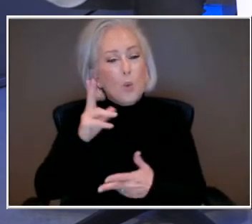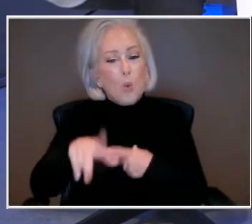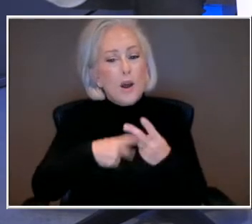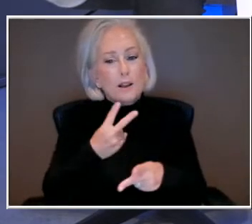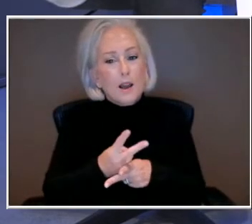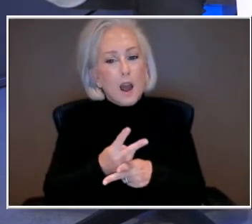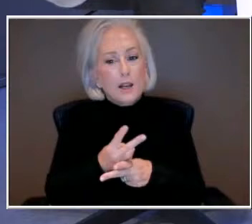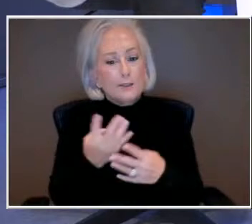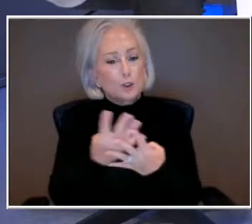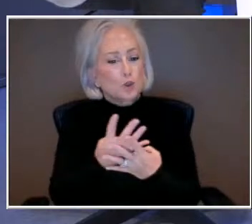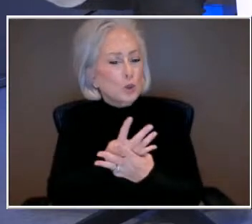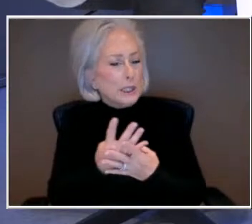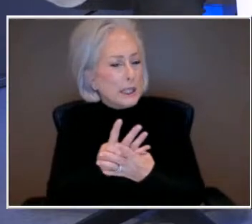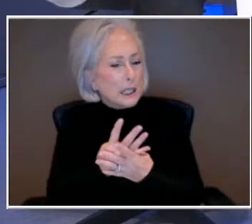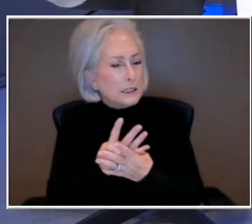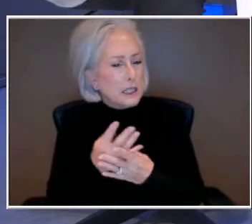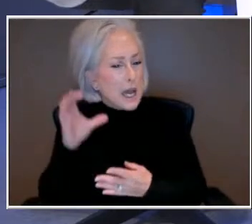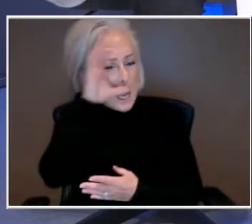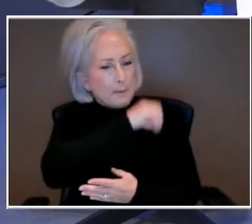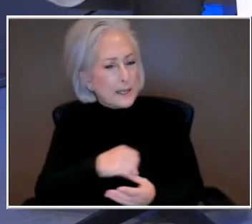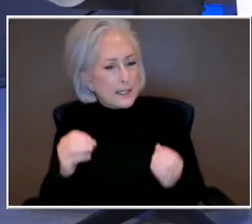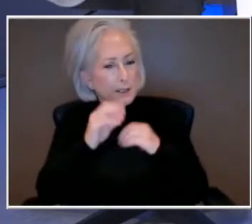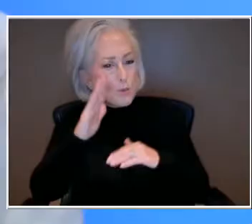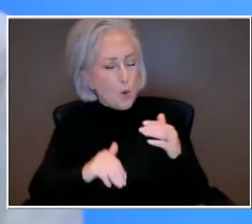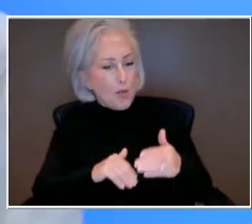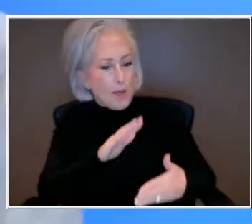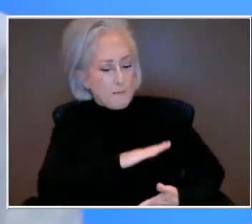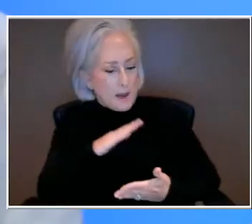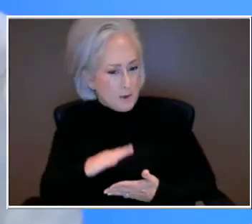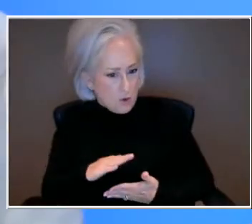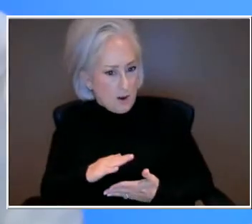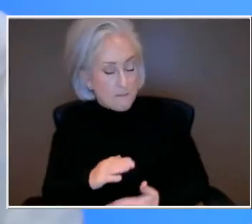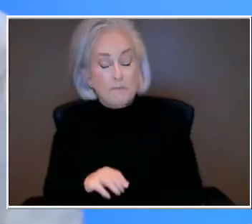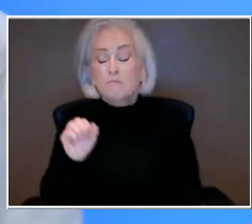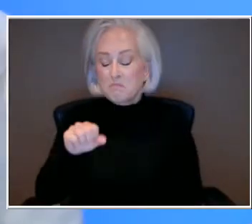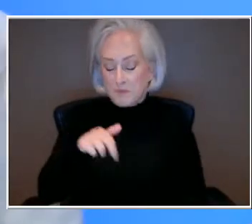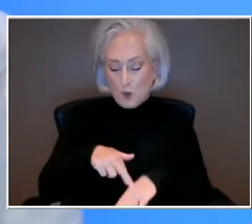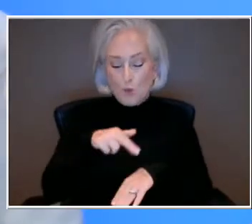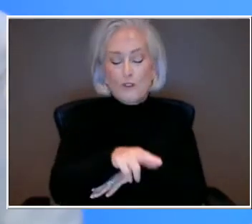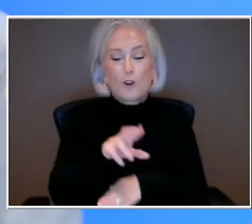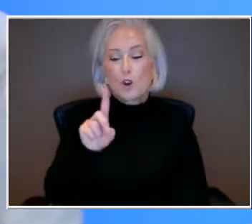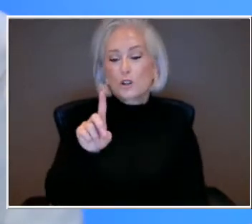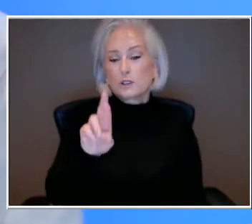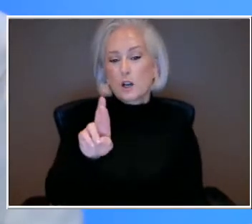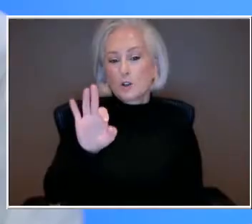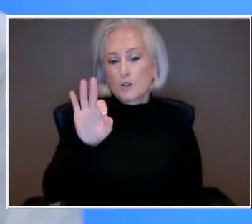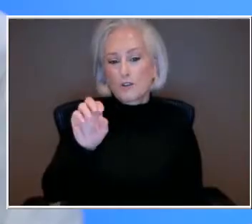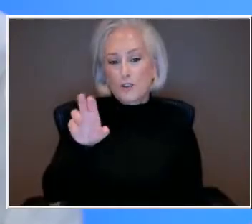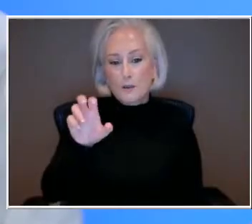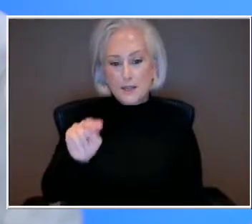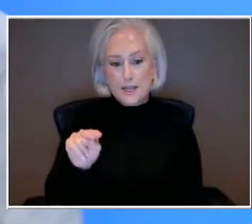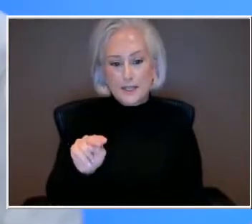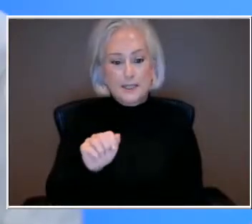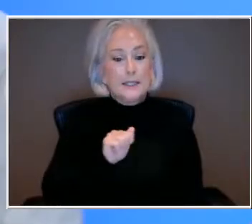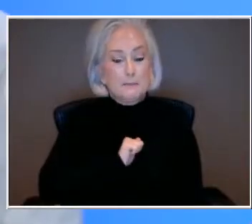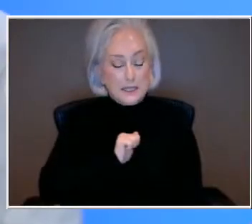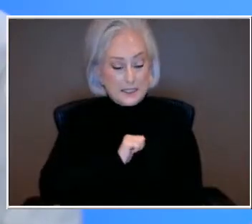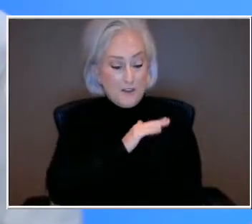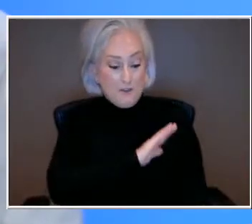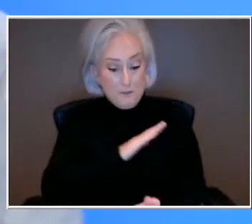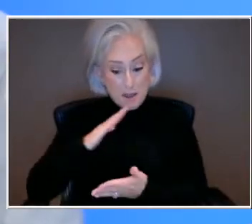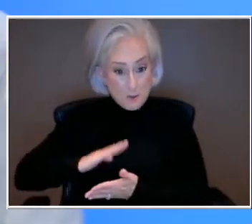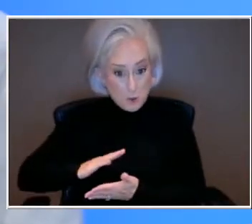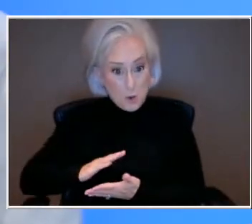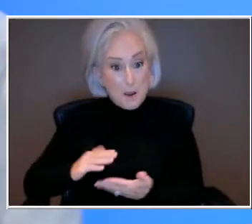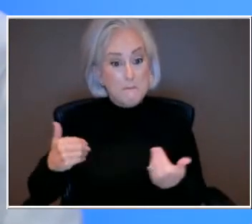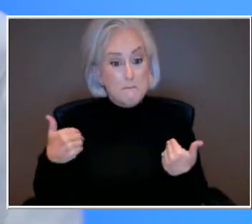just a mammogram, I take it. That's correct. So I was referred to Dr. Fabian. I have had a mammogram. I also had a